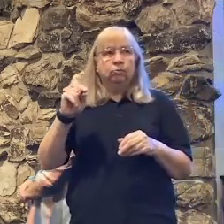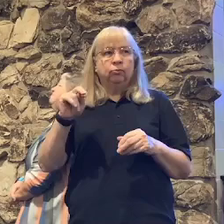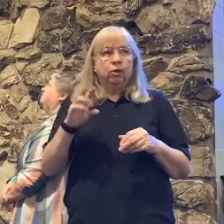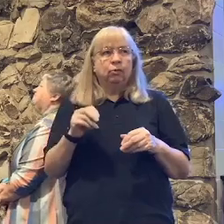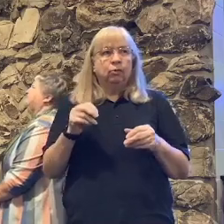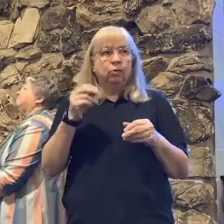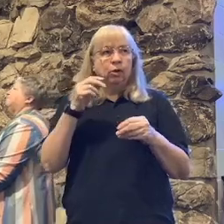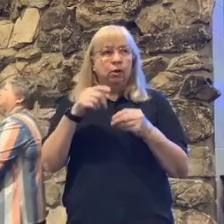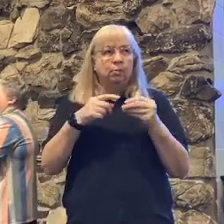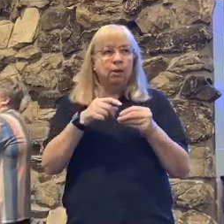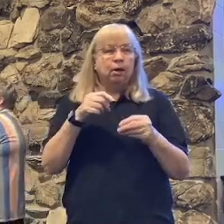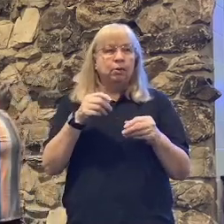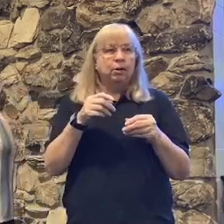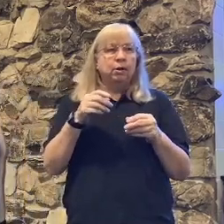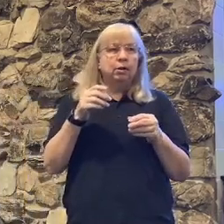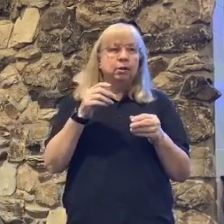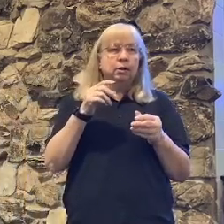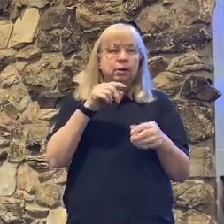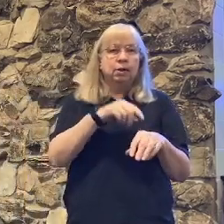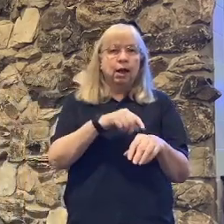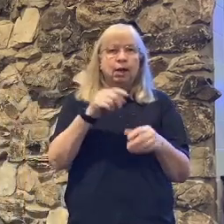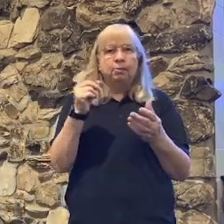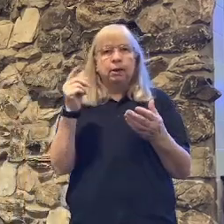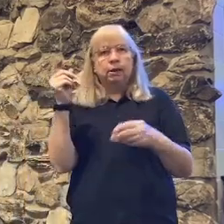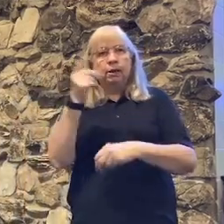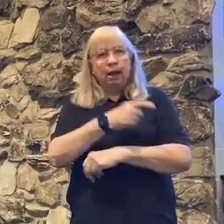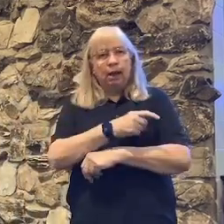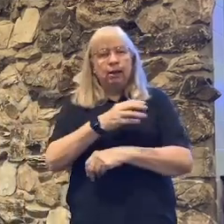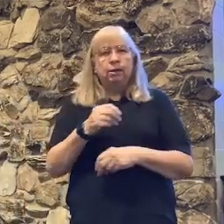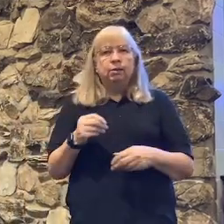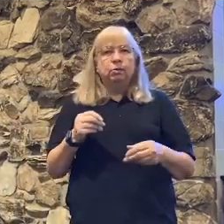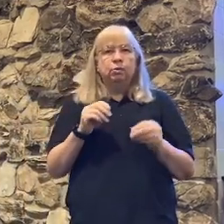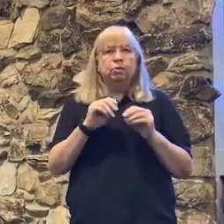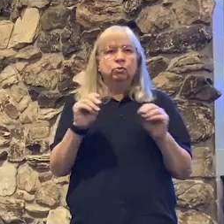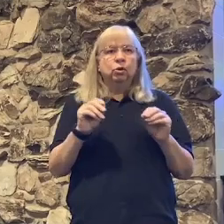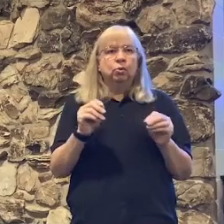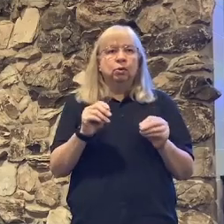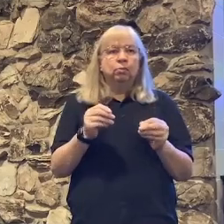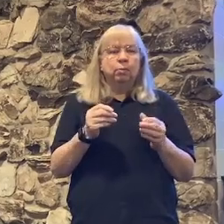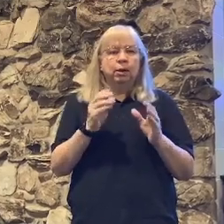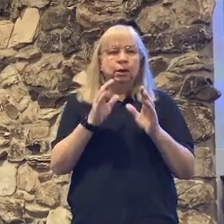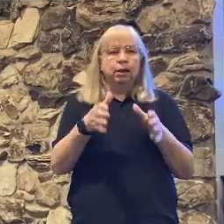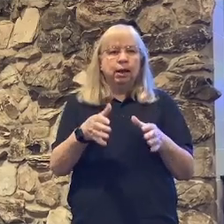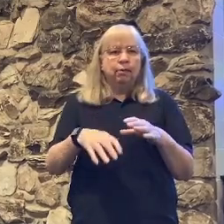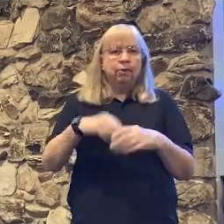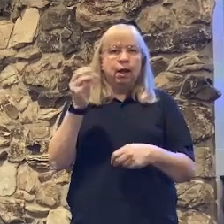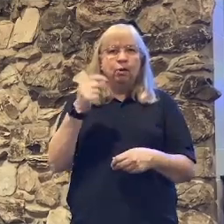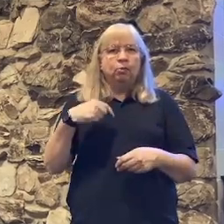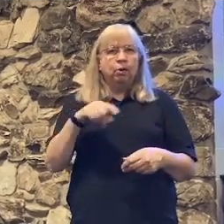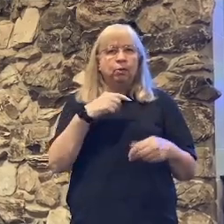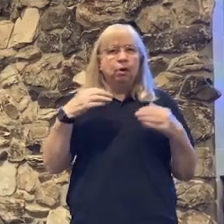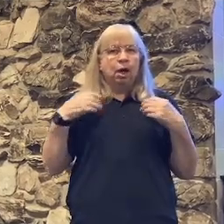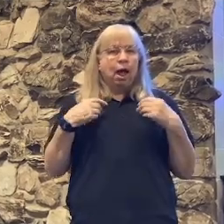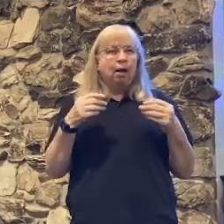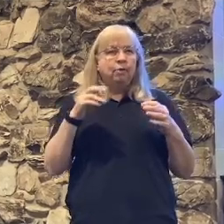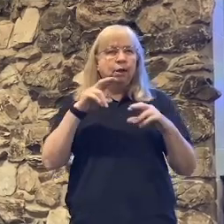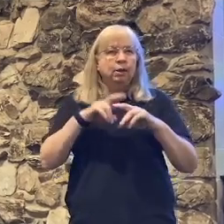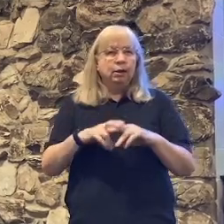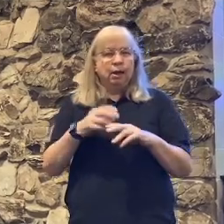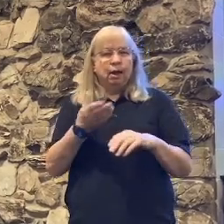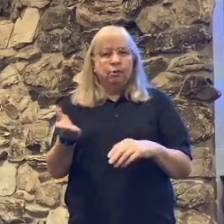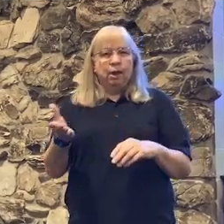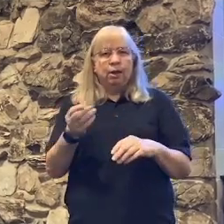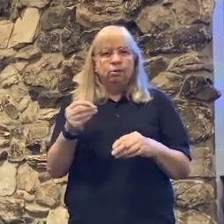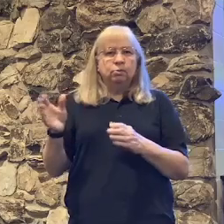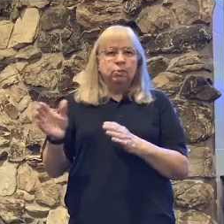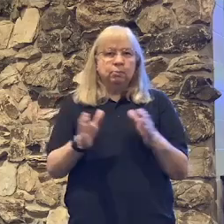no one, it will be left out if you can't stand and walk. We'll have sit-down things that you can do to prepare this. So keep